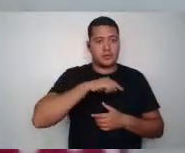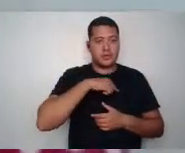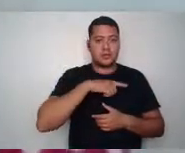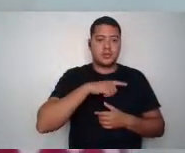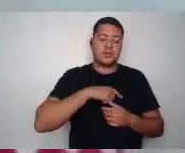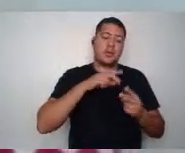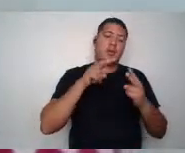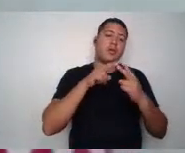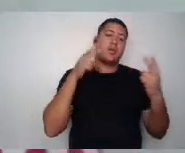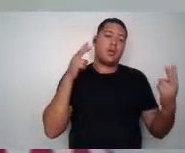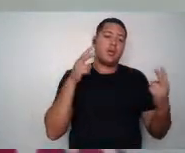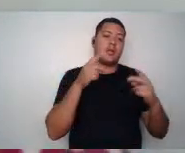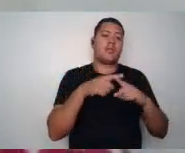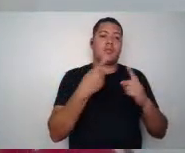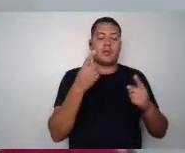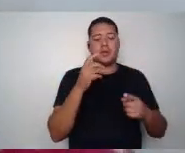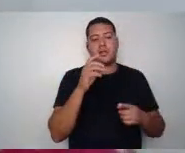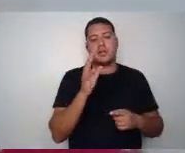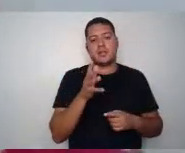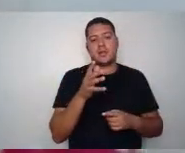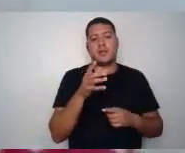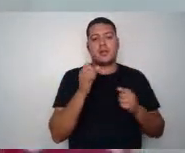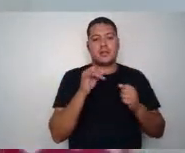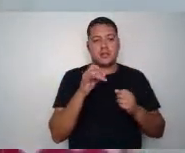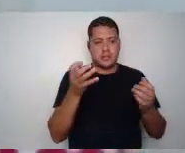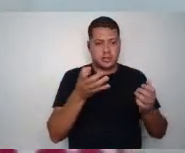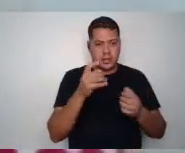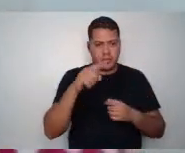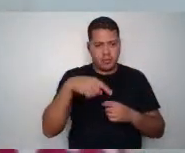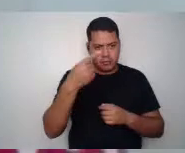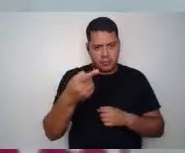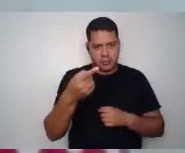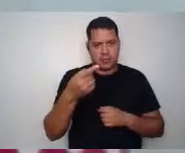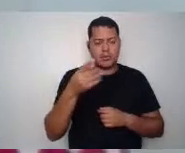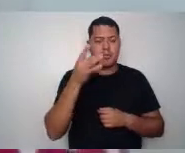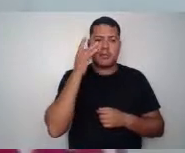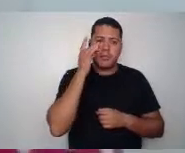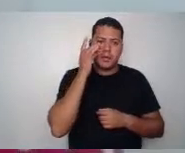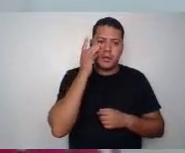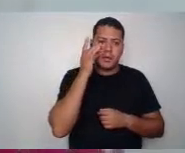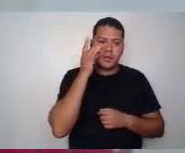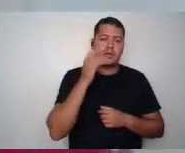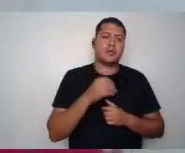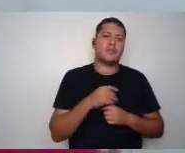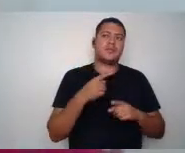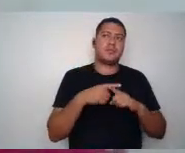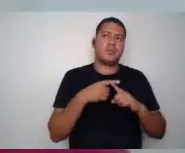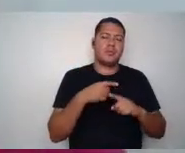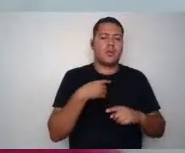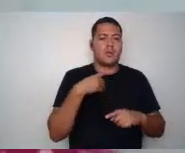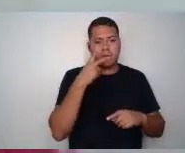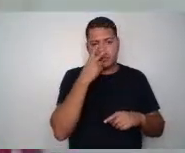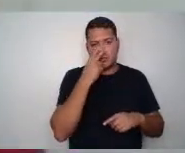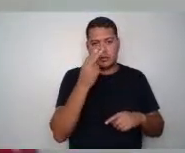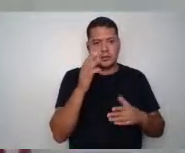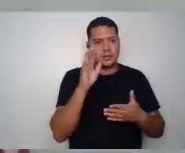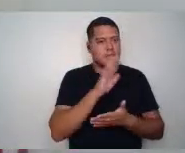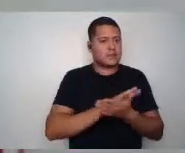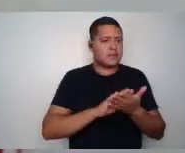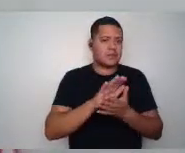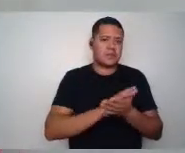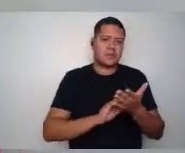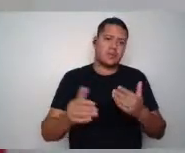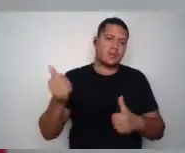activity that is online, and I would like to say that I'm available for a next activity that it would probably be in